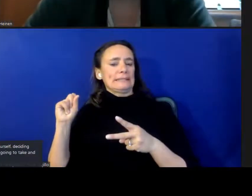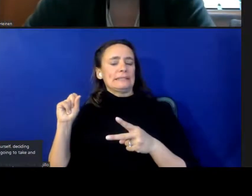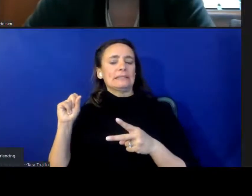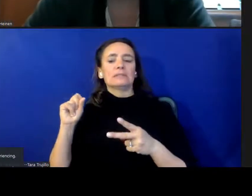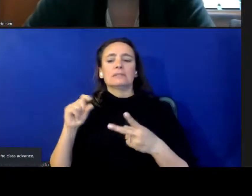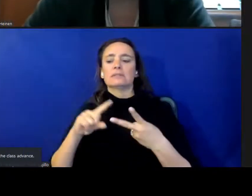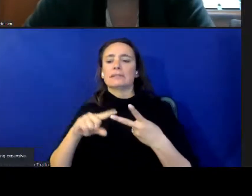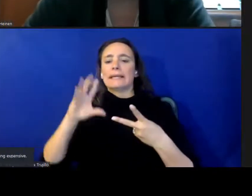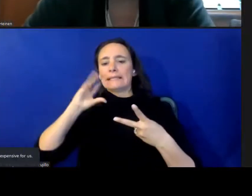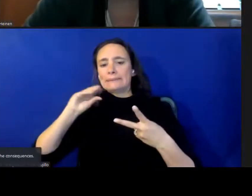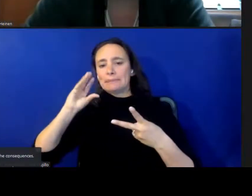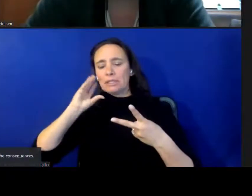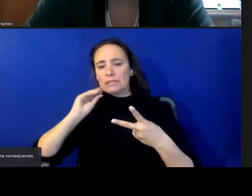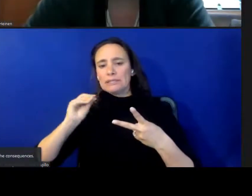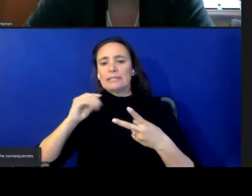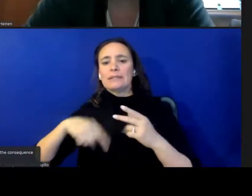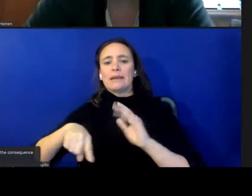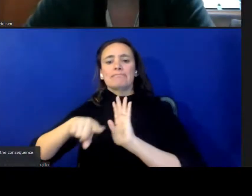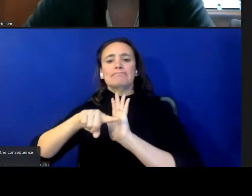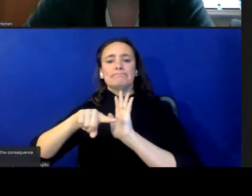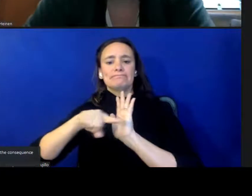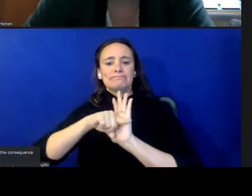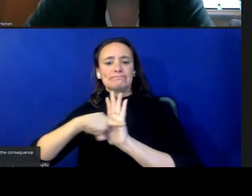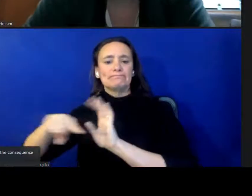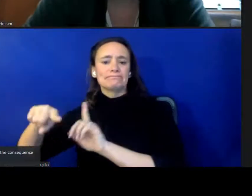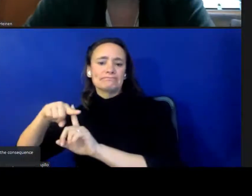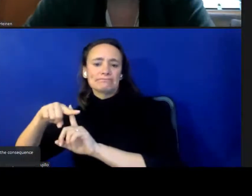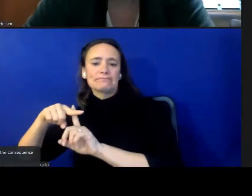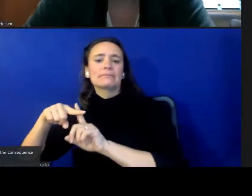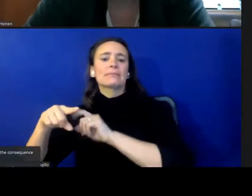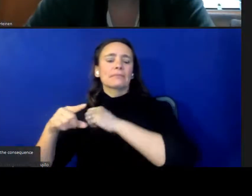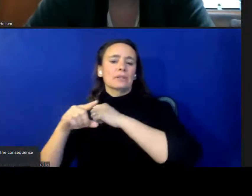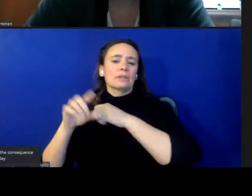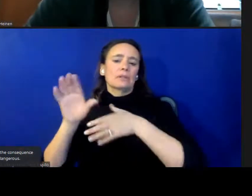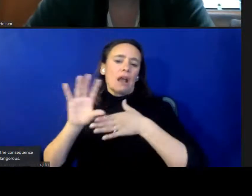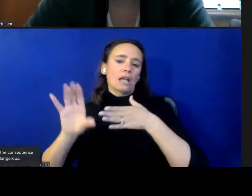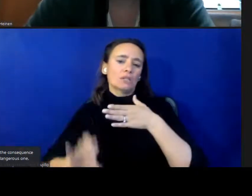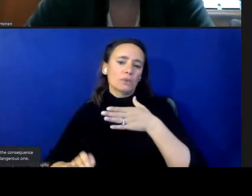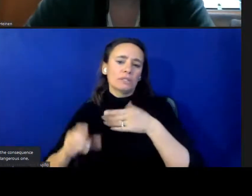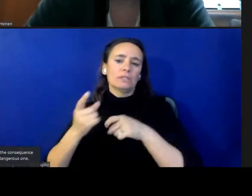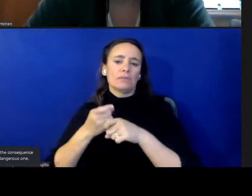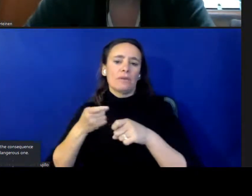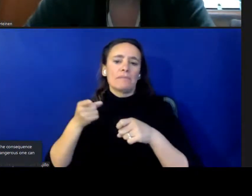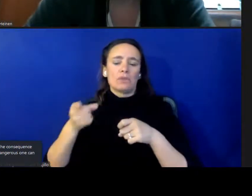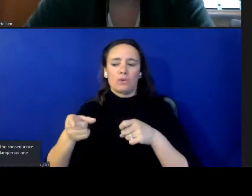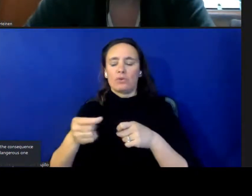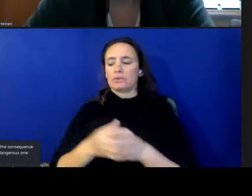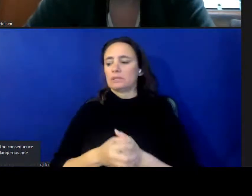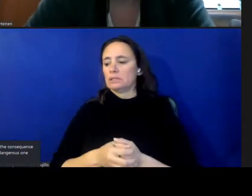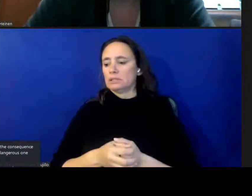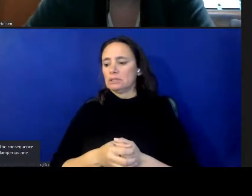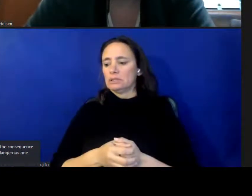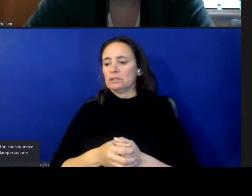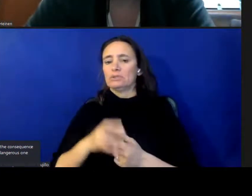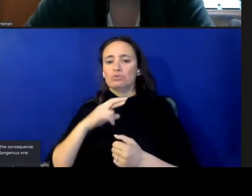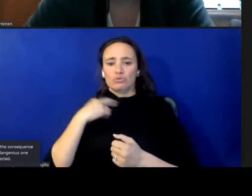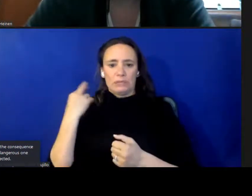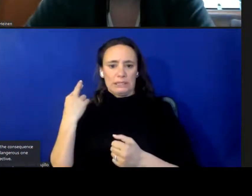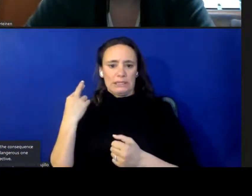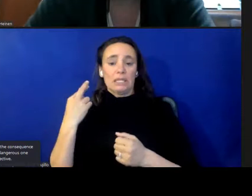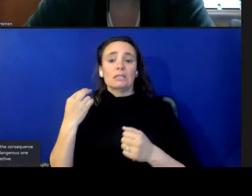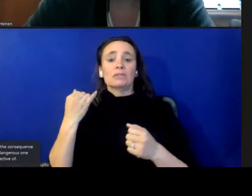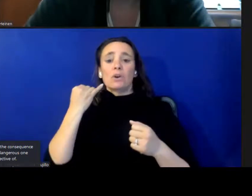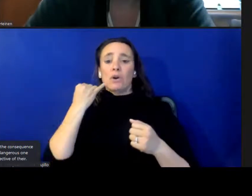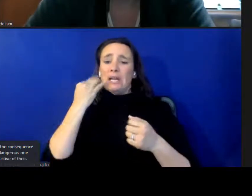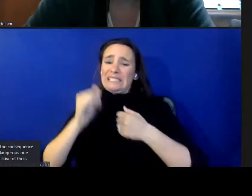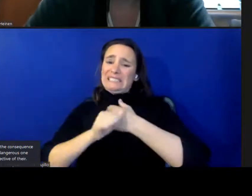the consequences of those risks. So I think it's dangerous when parents become heavily protective of